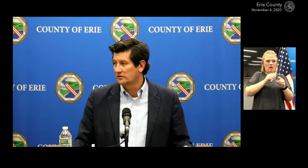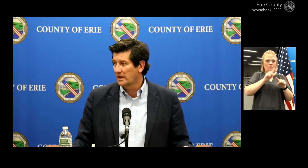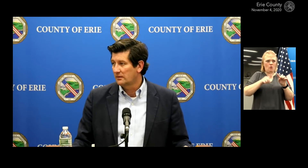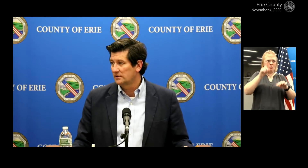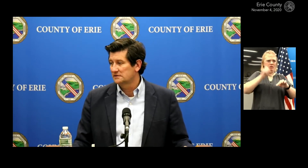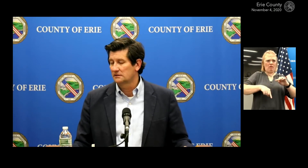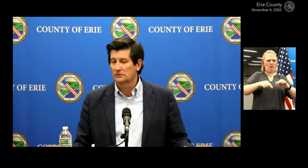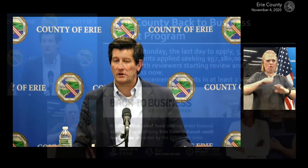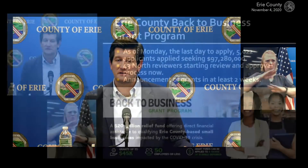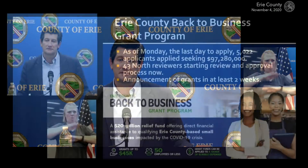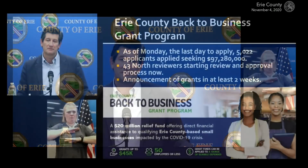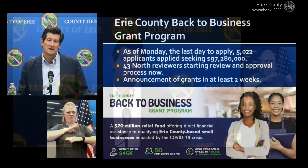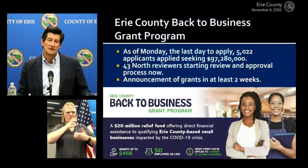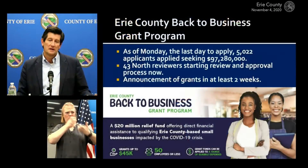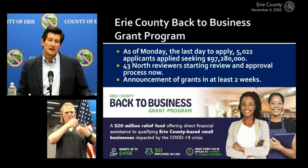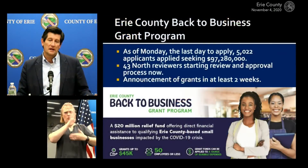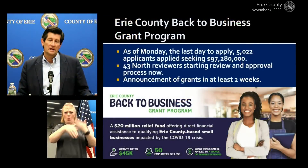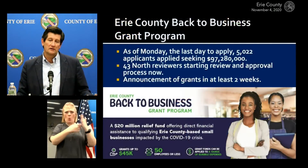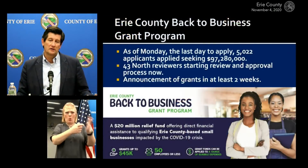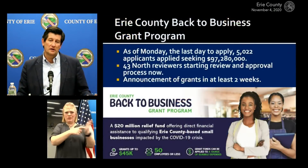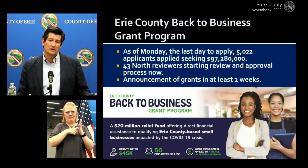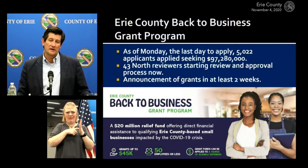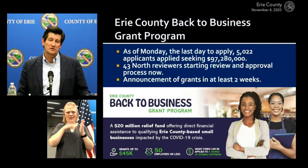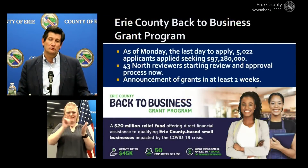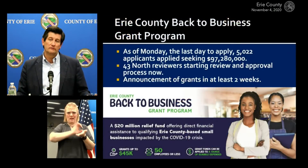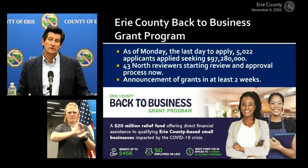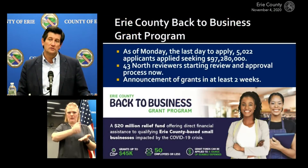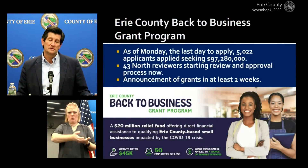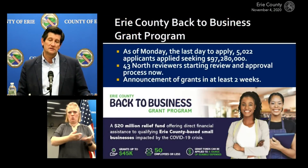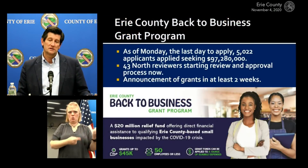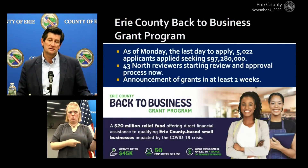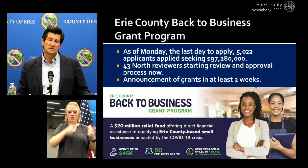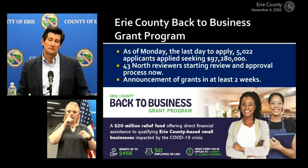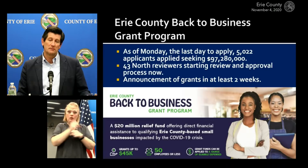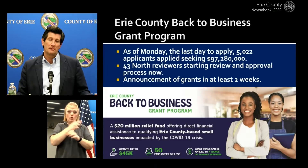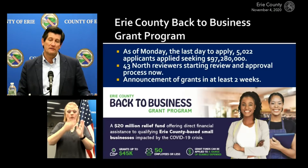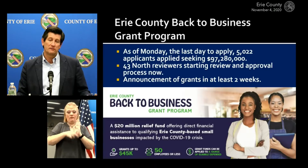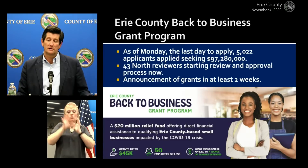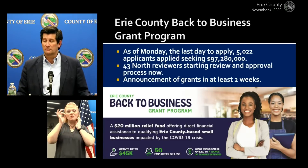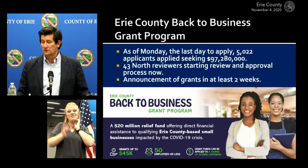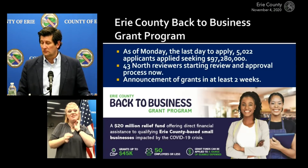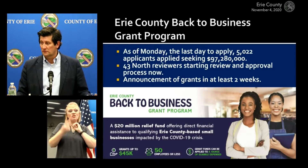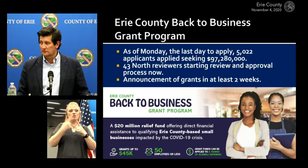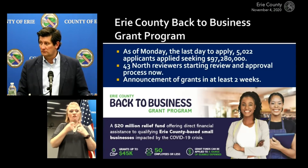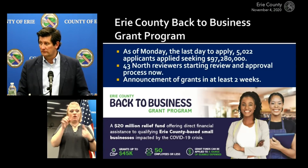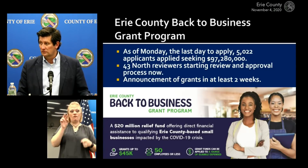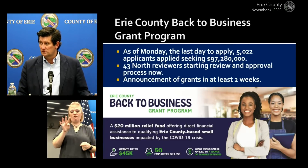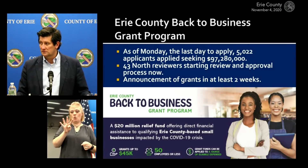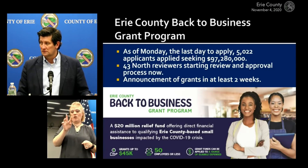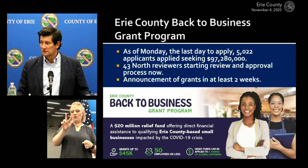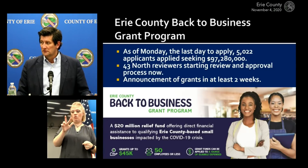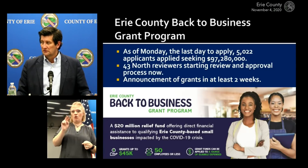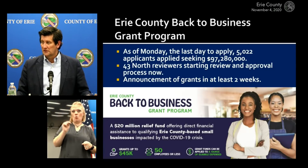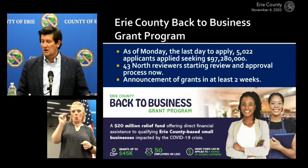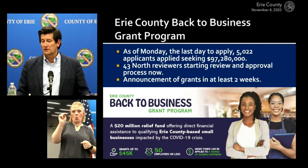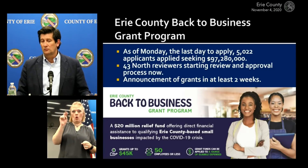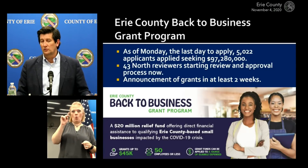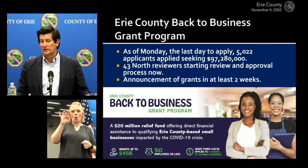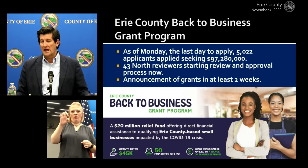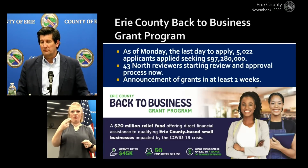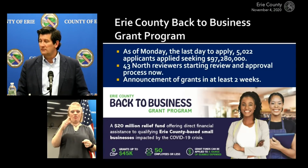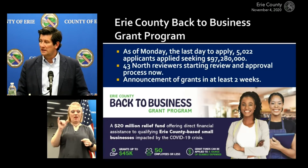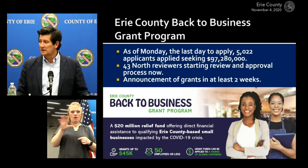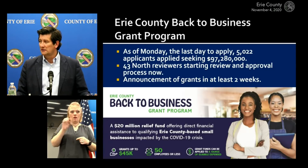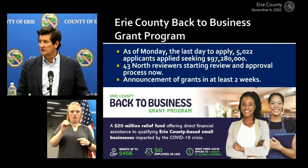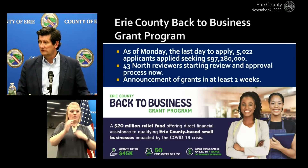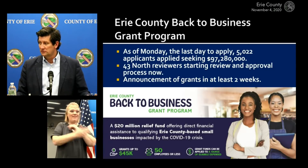entire demand based on the requests. And the actual reviews and decisions are going to be made by 43 North and the reviewers. The county will